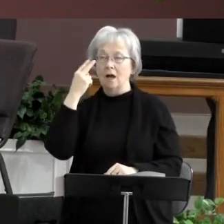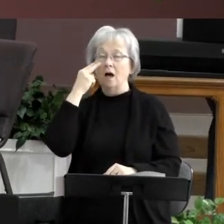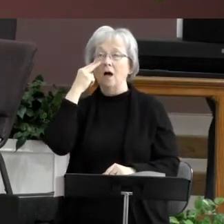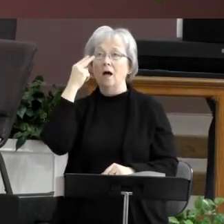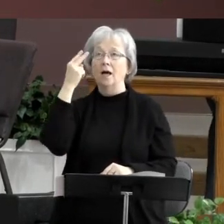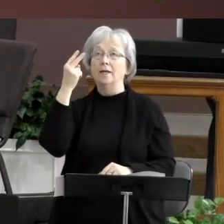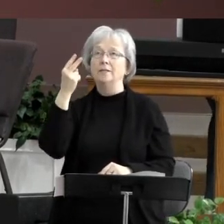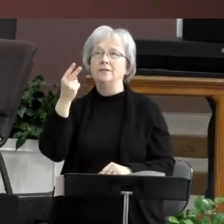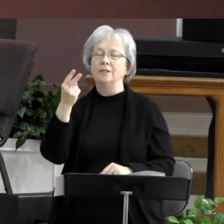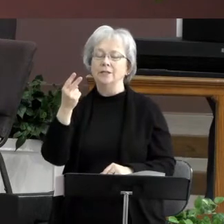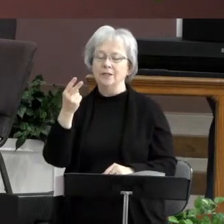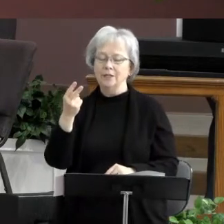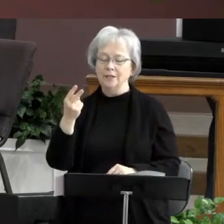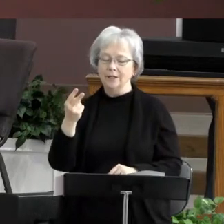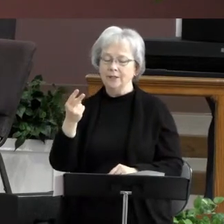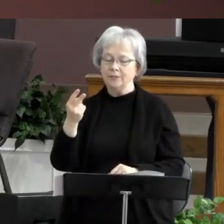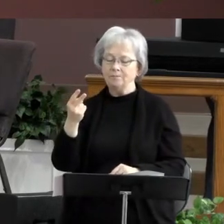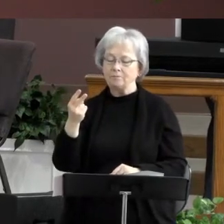mercies I